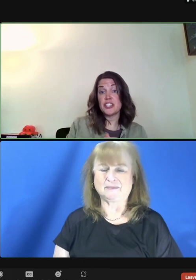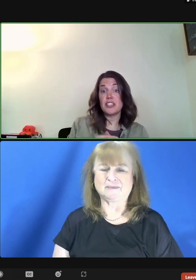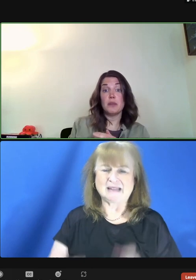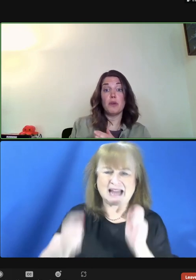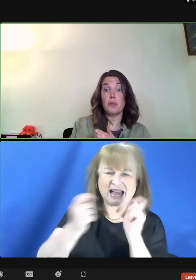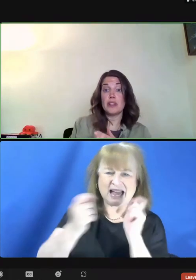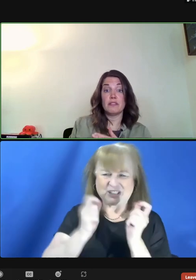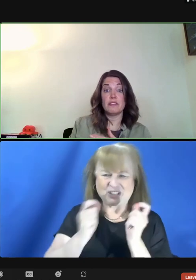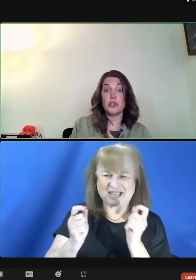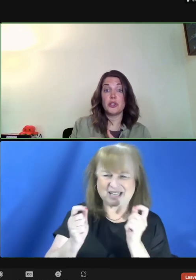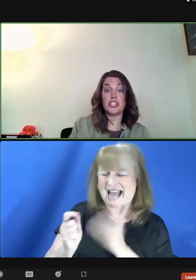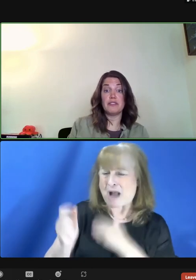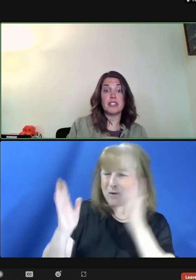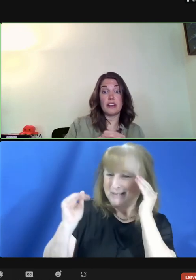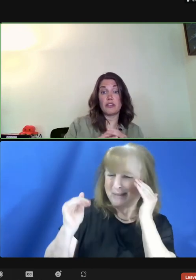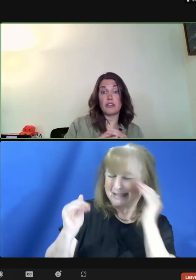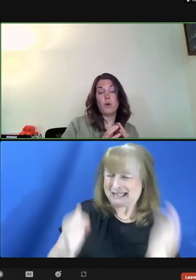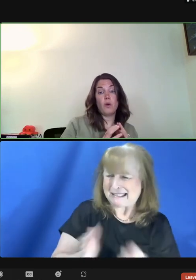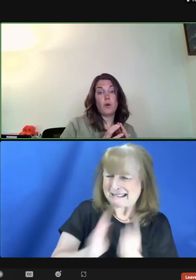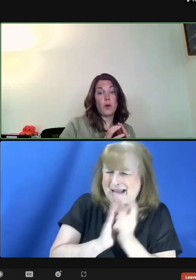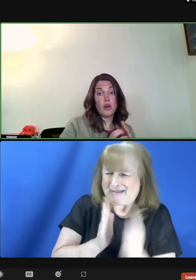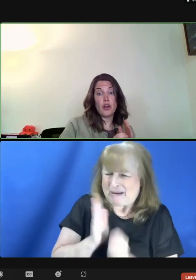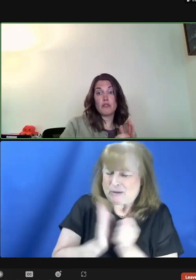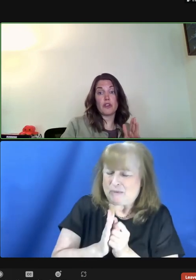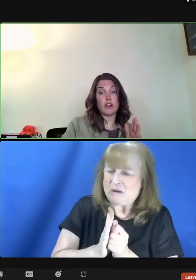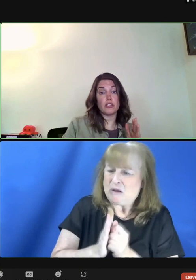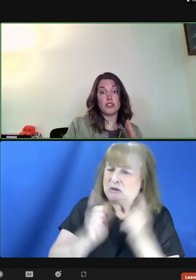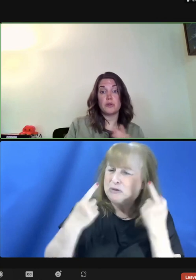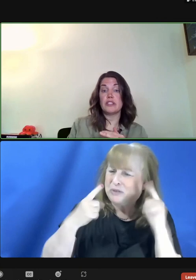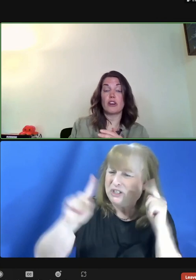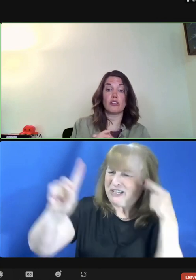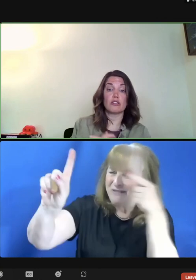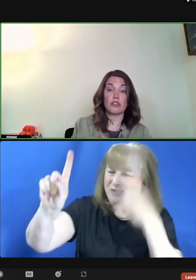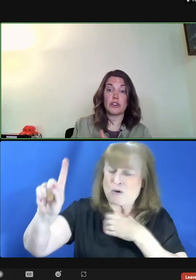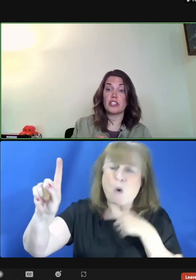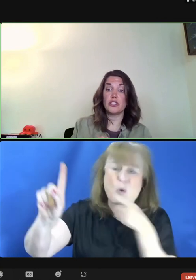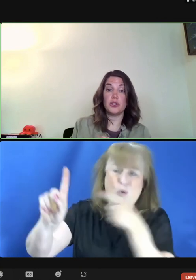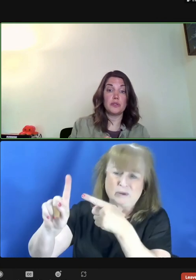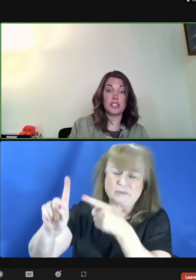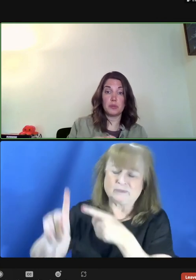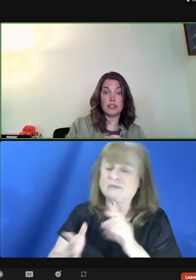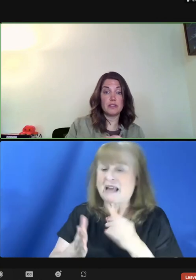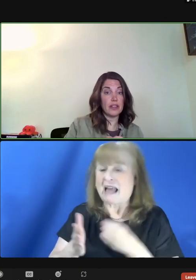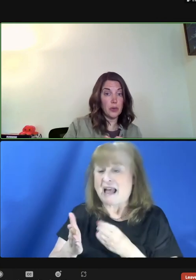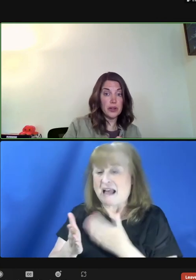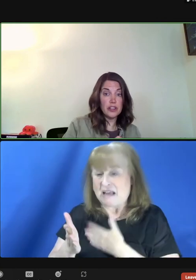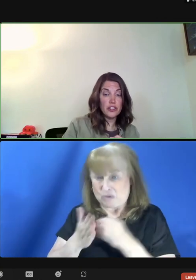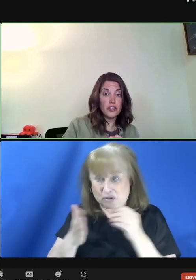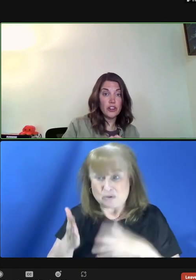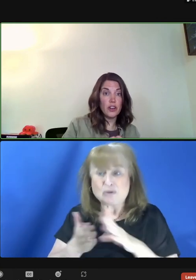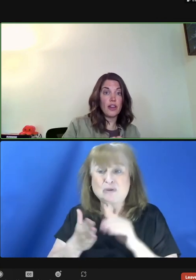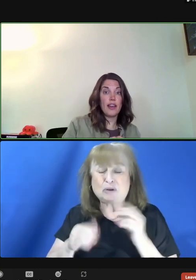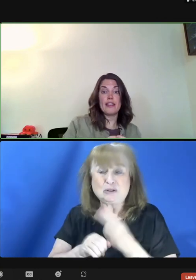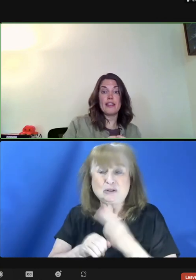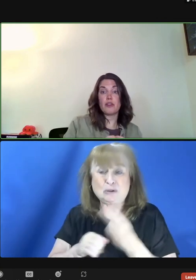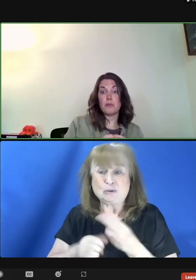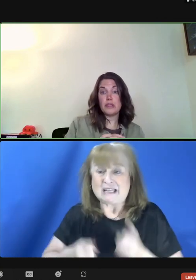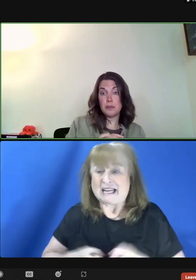Adjusting expectations in the moment to achieve the desired goal. For our students that are learning to use expressive